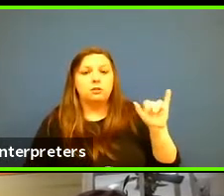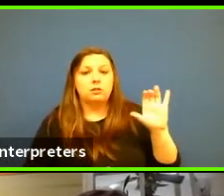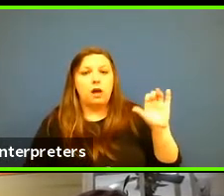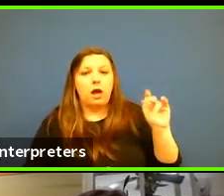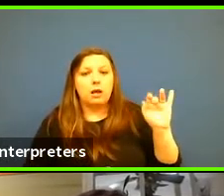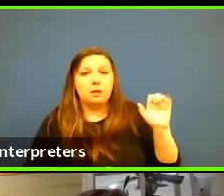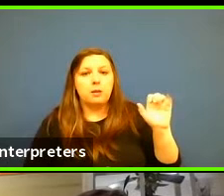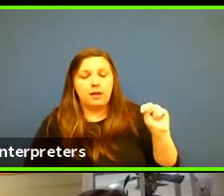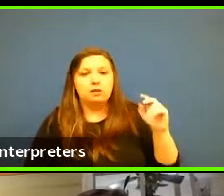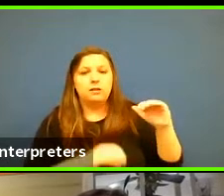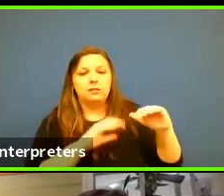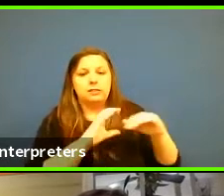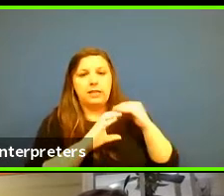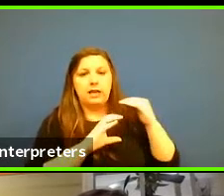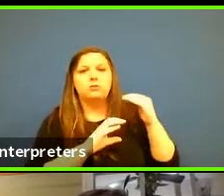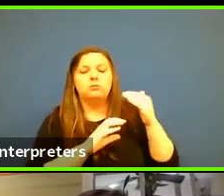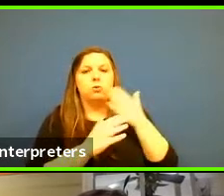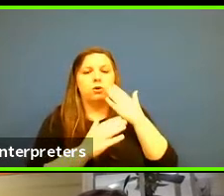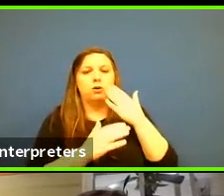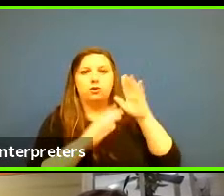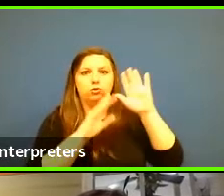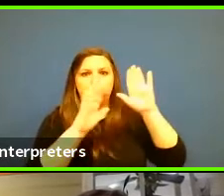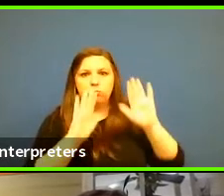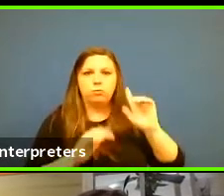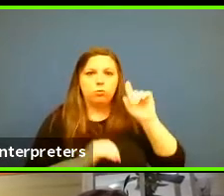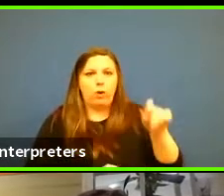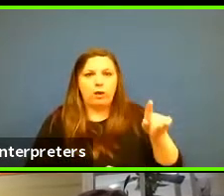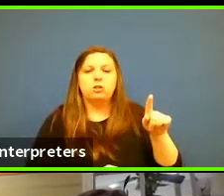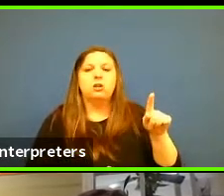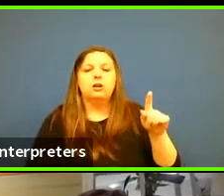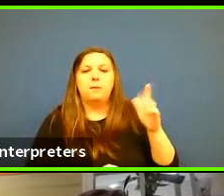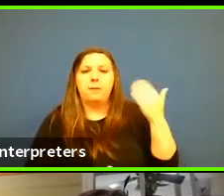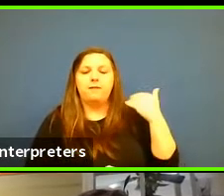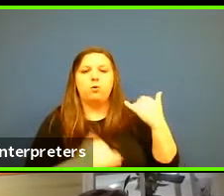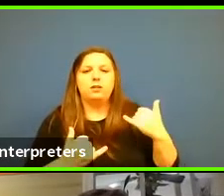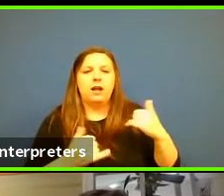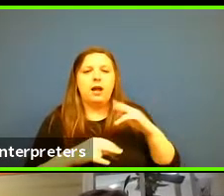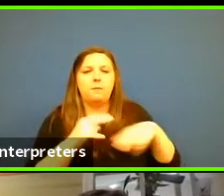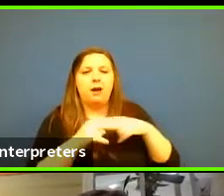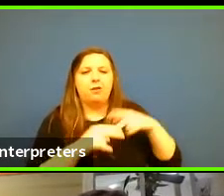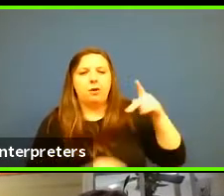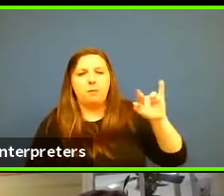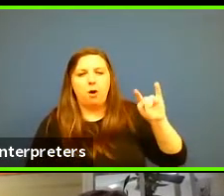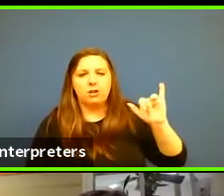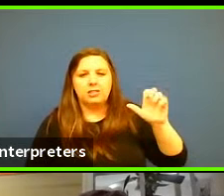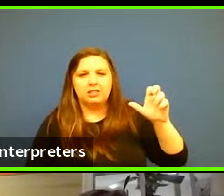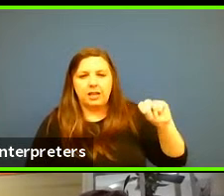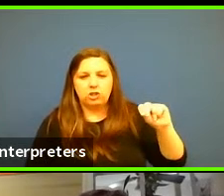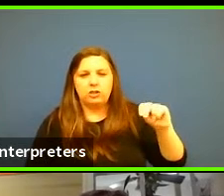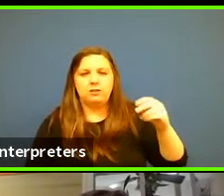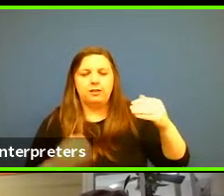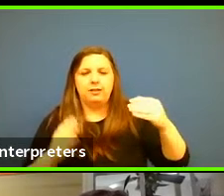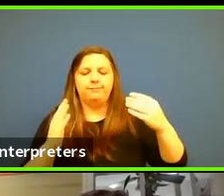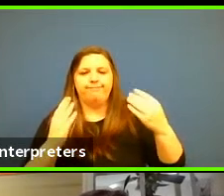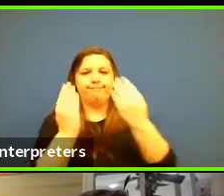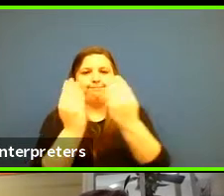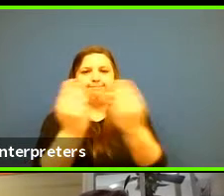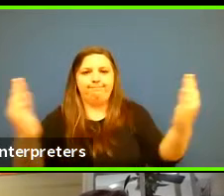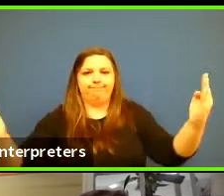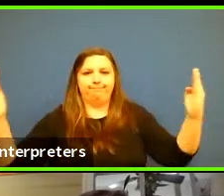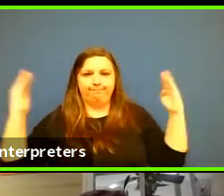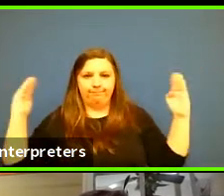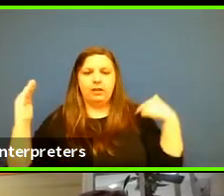about the partitions that we're purchasing and the value add of those partitions, and would it